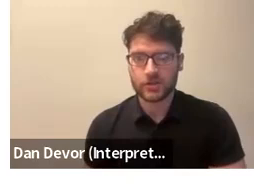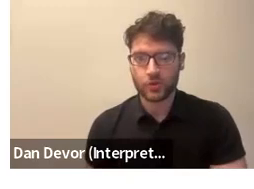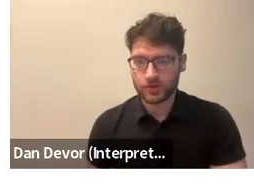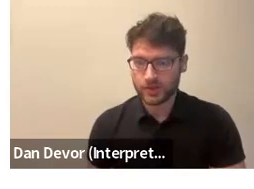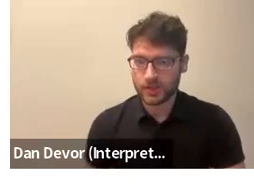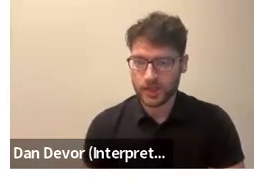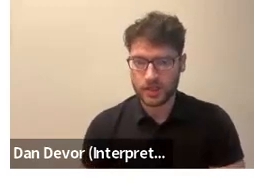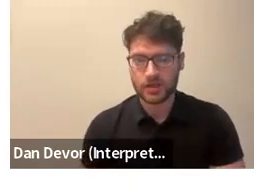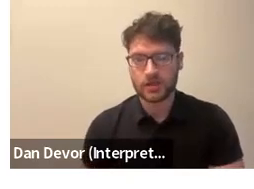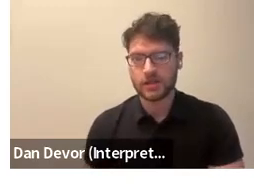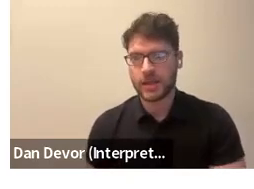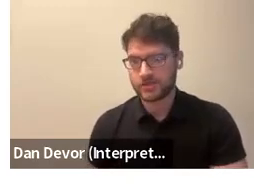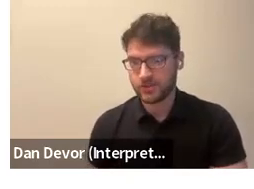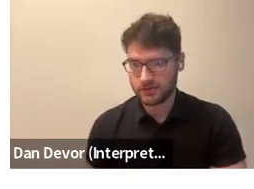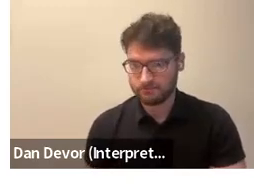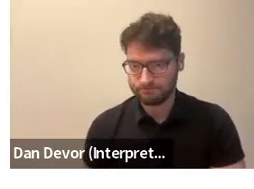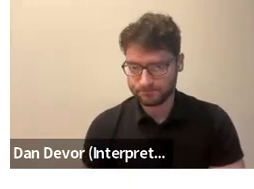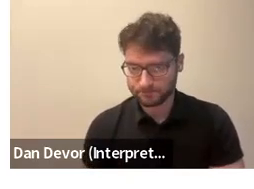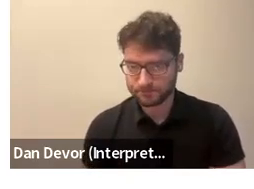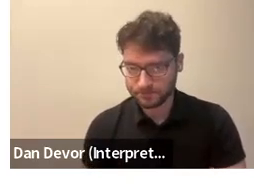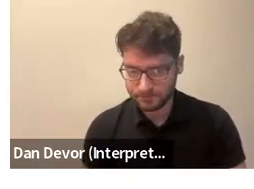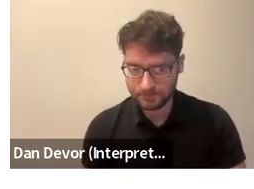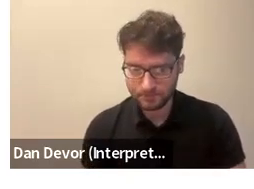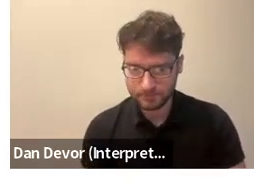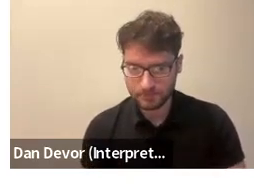as Dorothy Casterline.